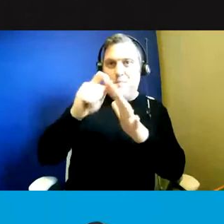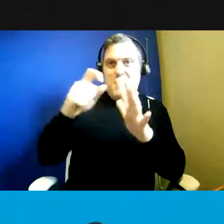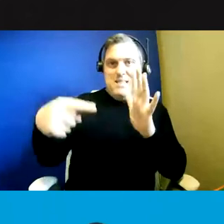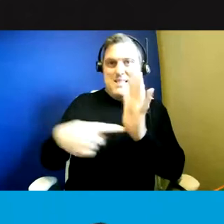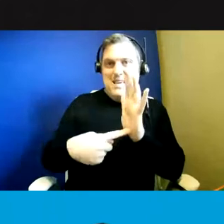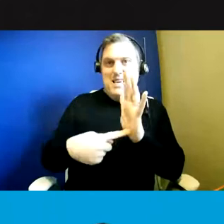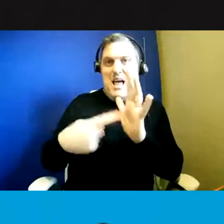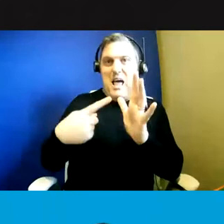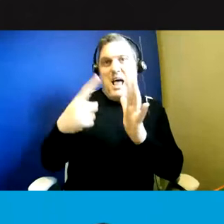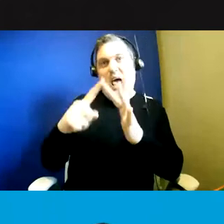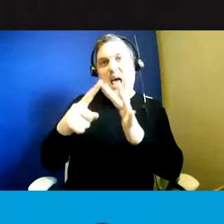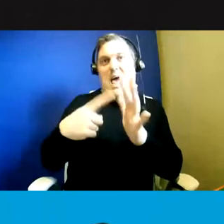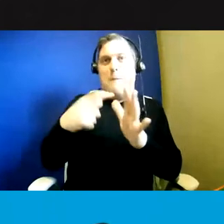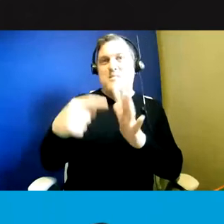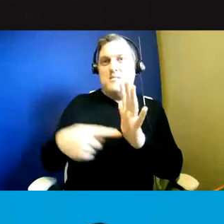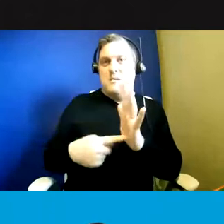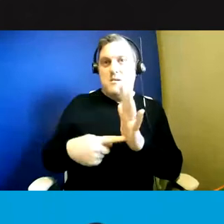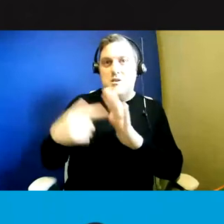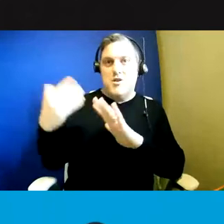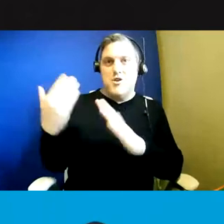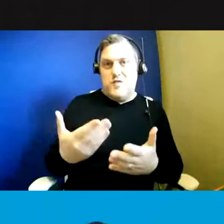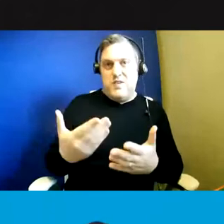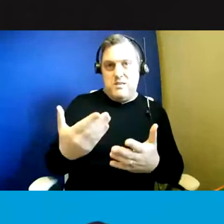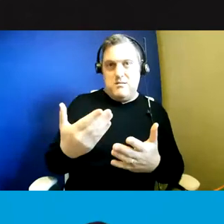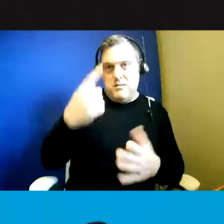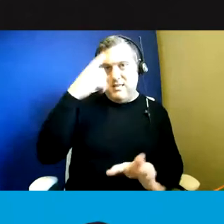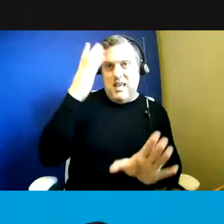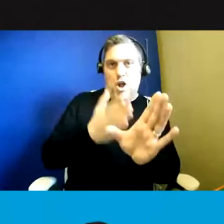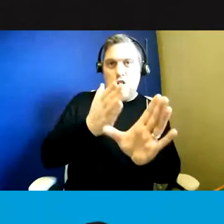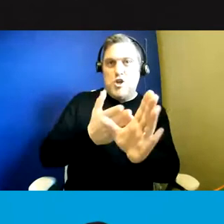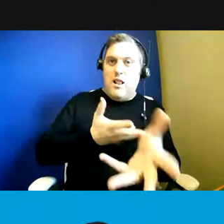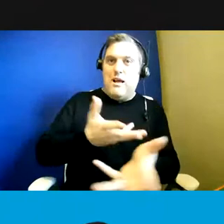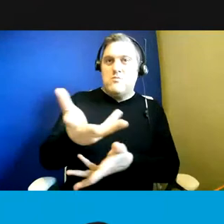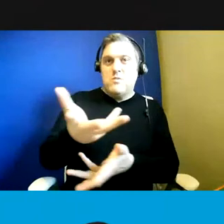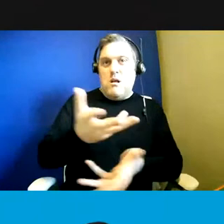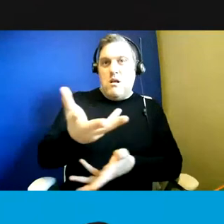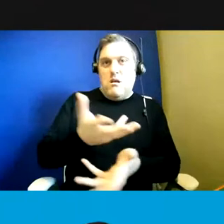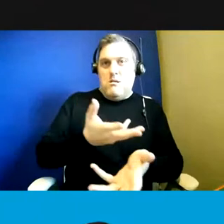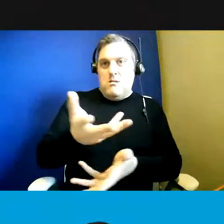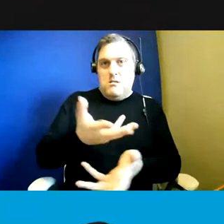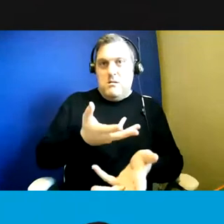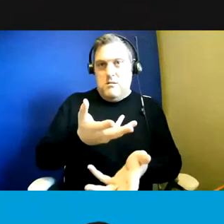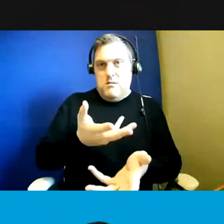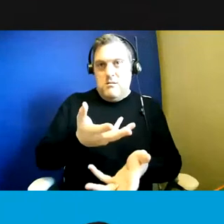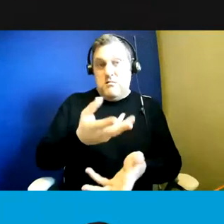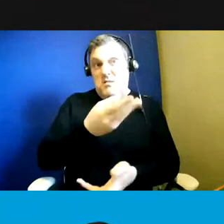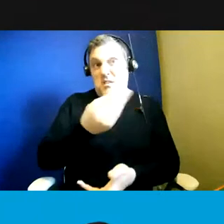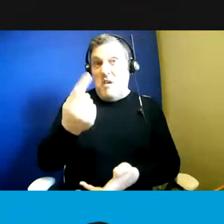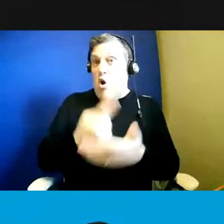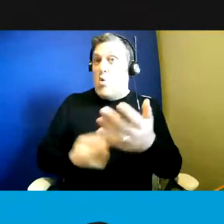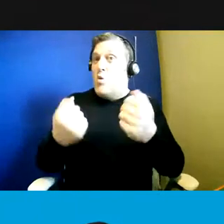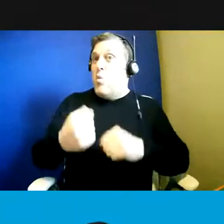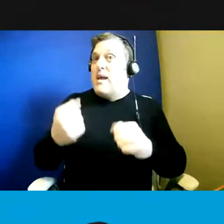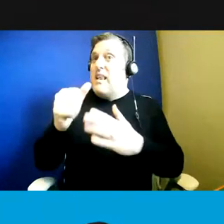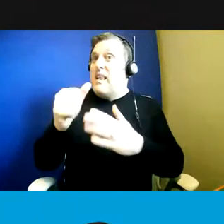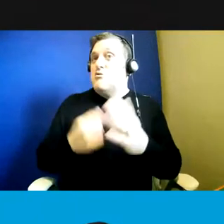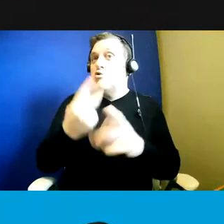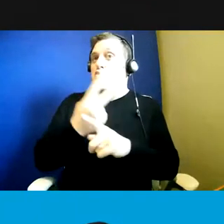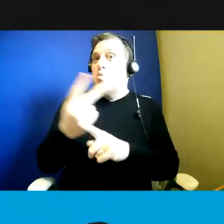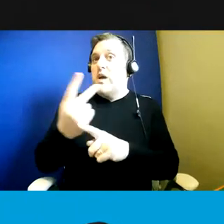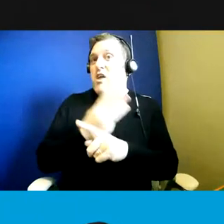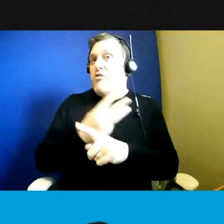IAPT services. And these are psychological counselling services. And some of them have only got a 2 or 3 week wait at the moment to